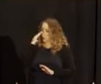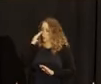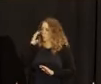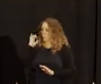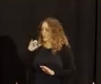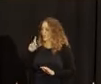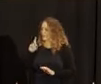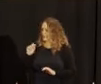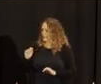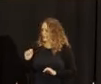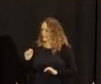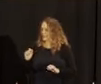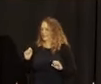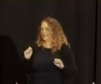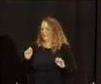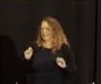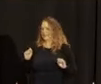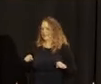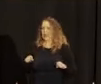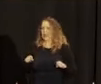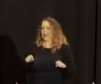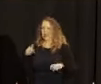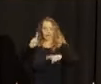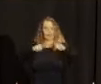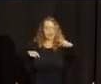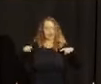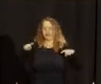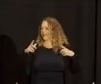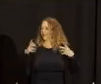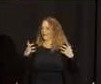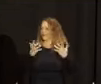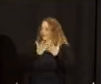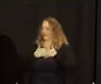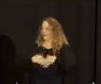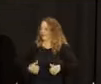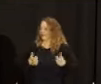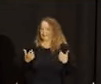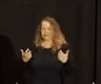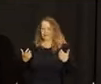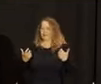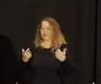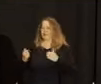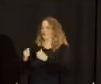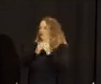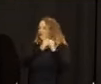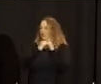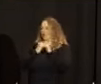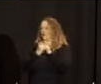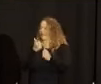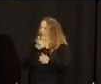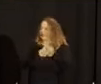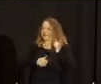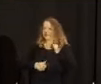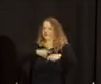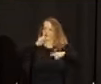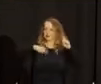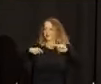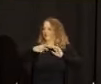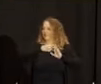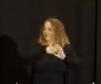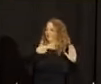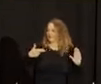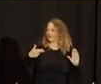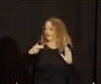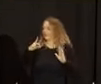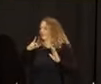disability can coexist, as we all know, across every single identity, and